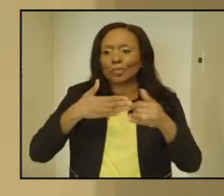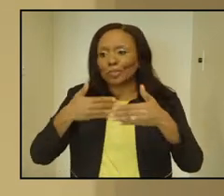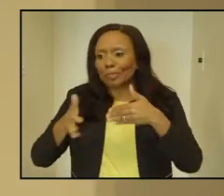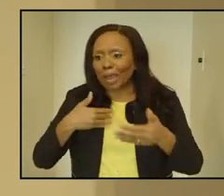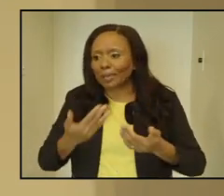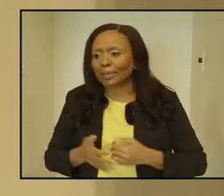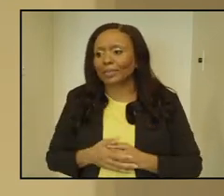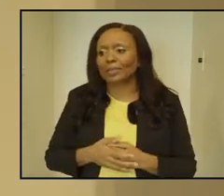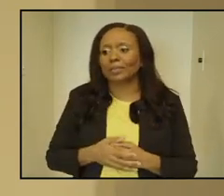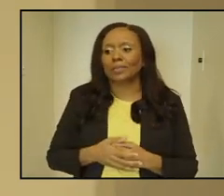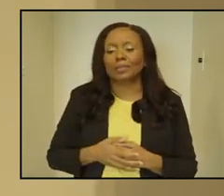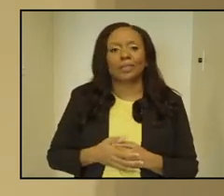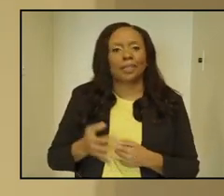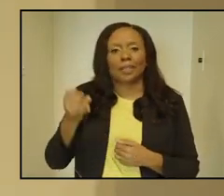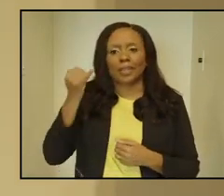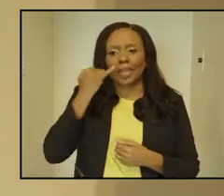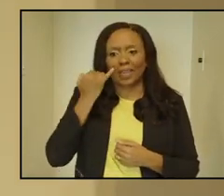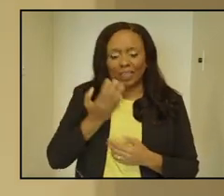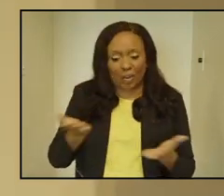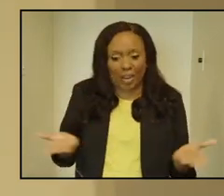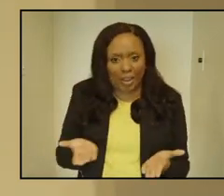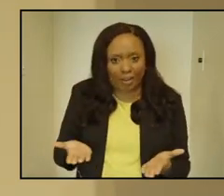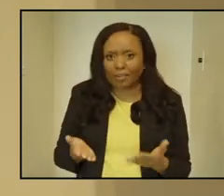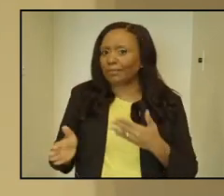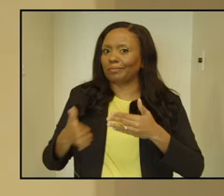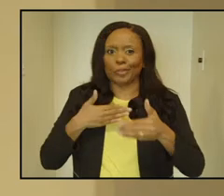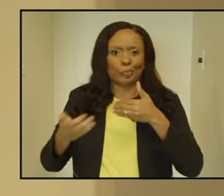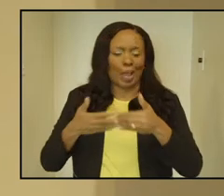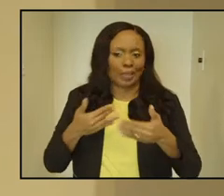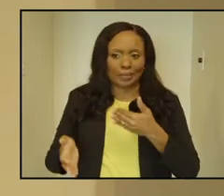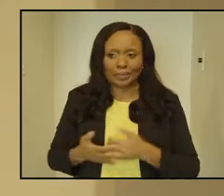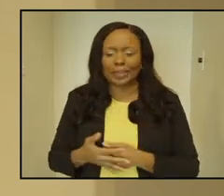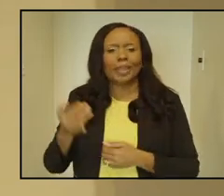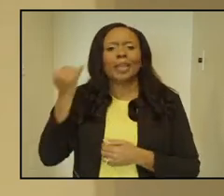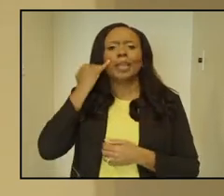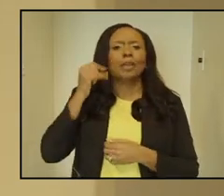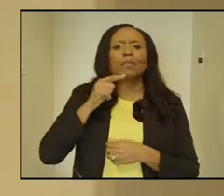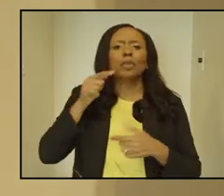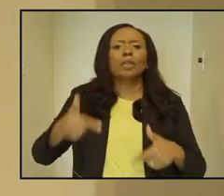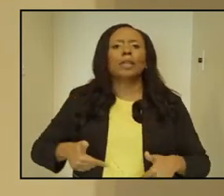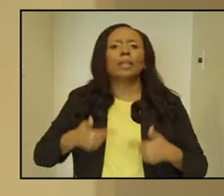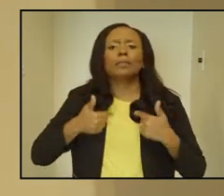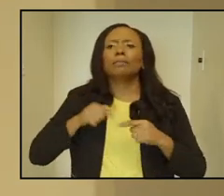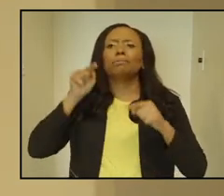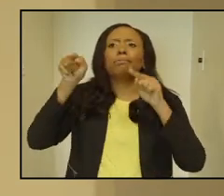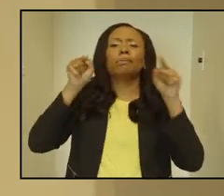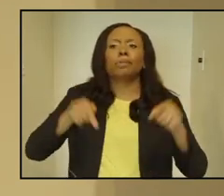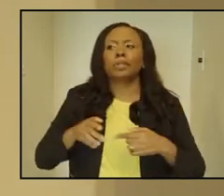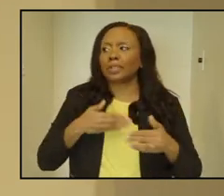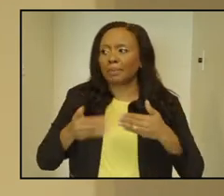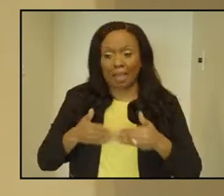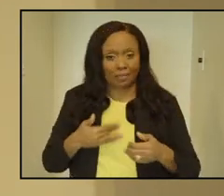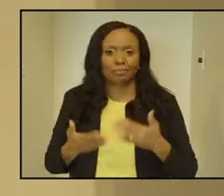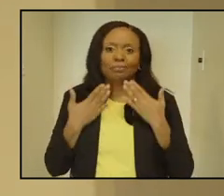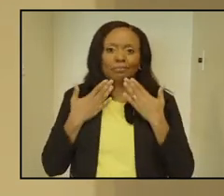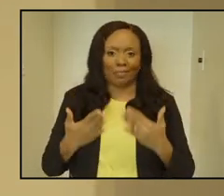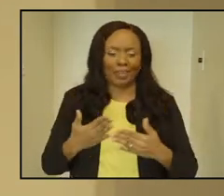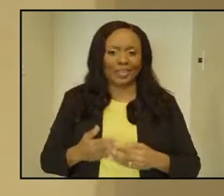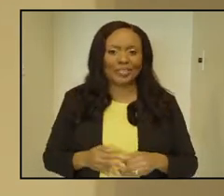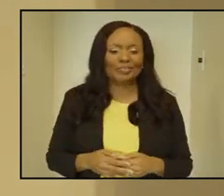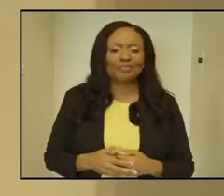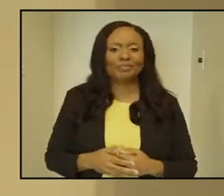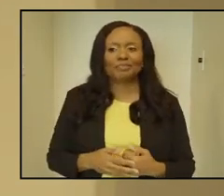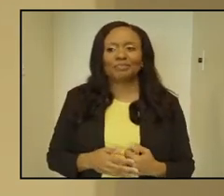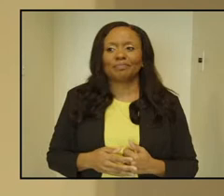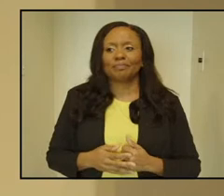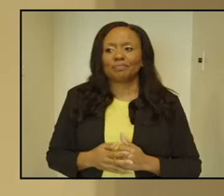time zones, which will no doubt improve the ease of doing business in Barbados. Thank you.